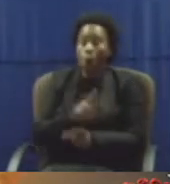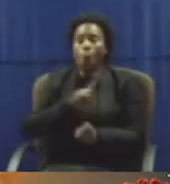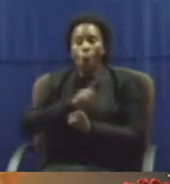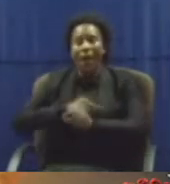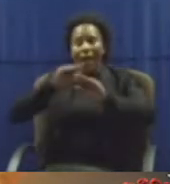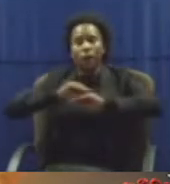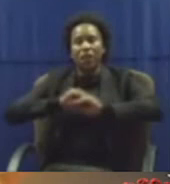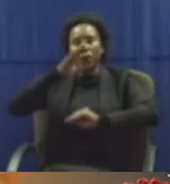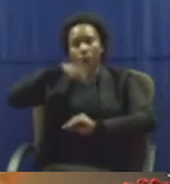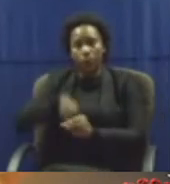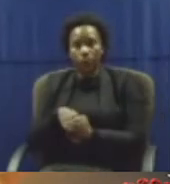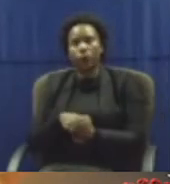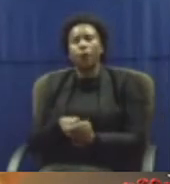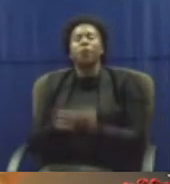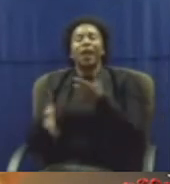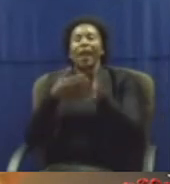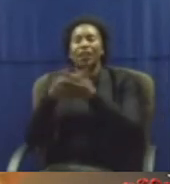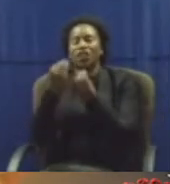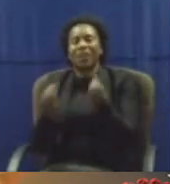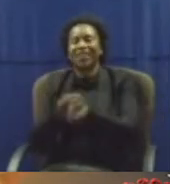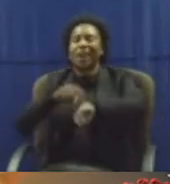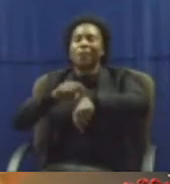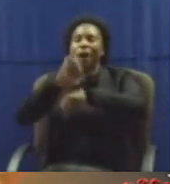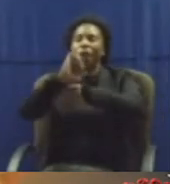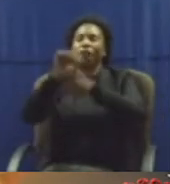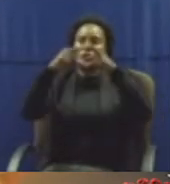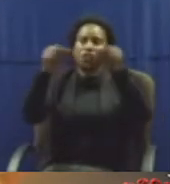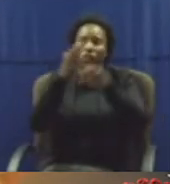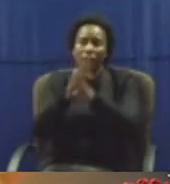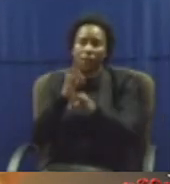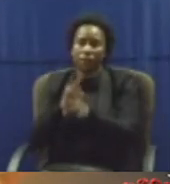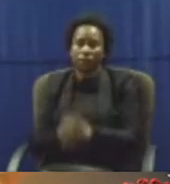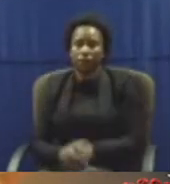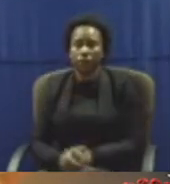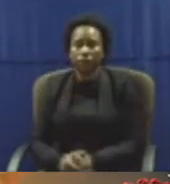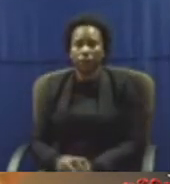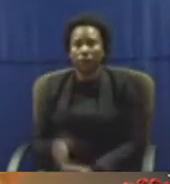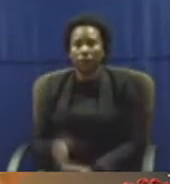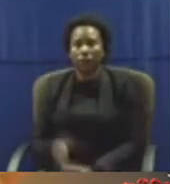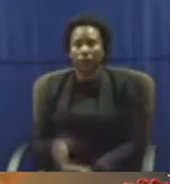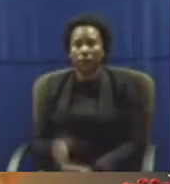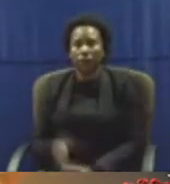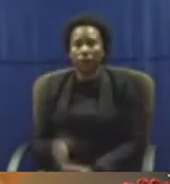for poor South Africans in particular will remain simply elusive. I thank you.